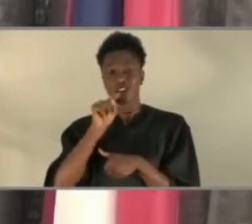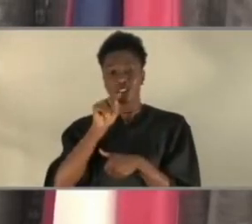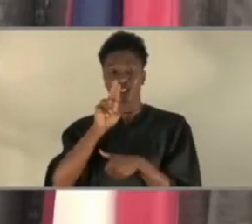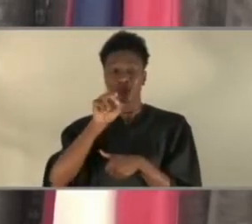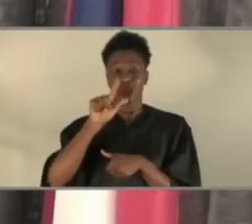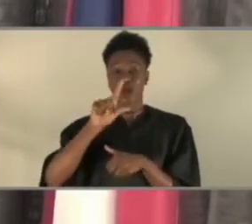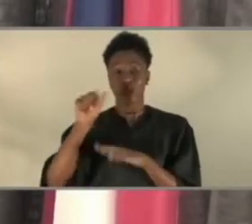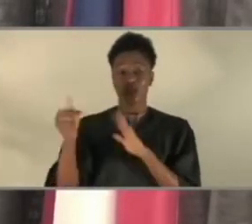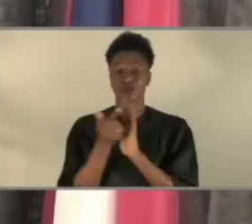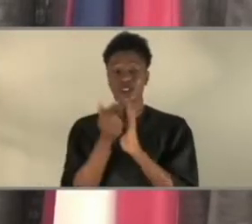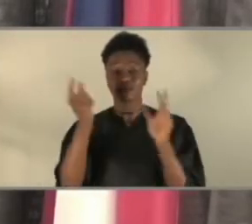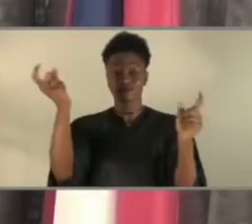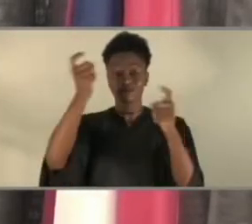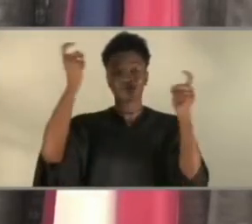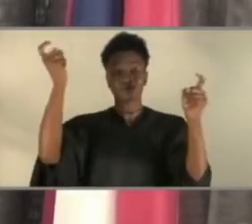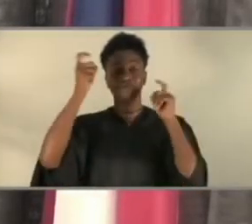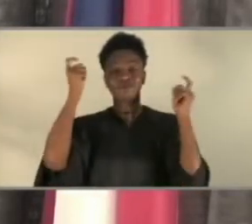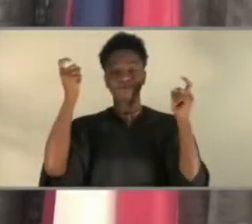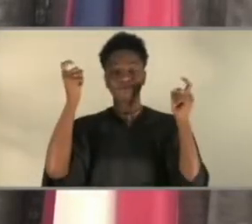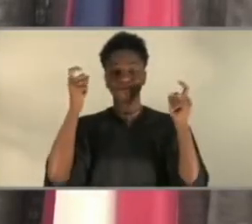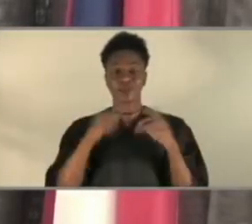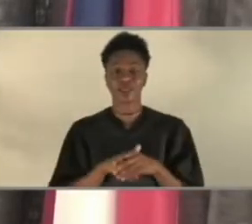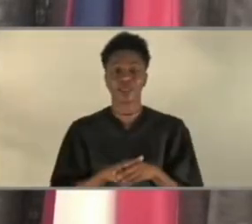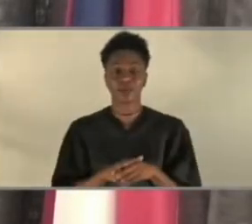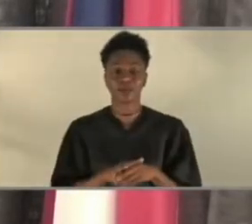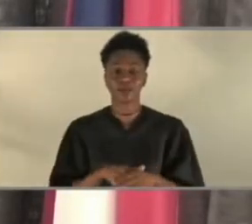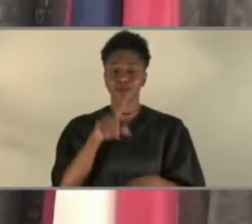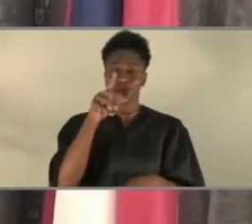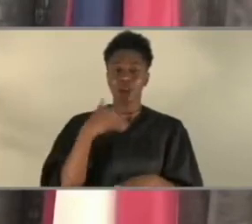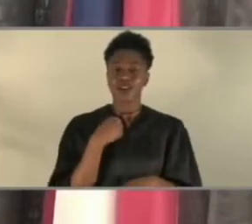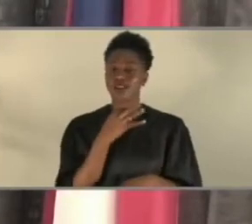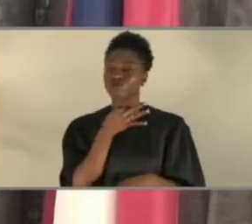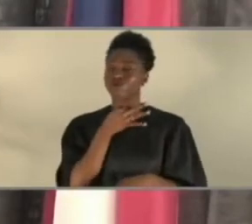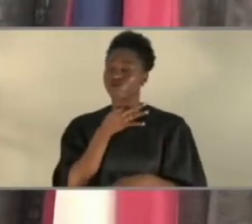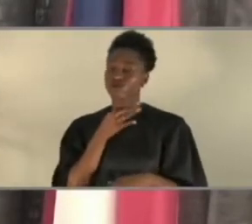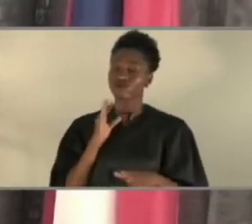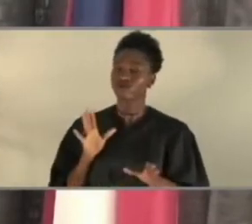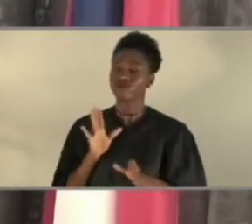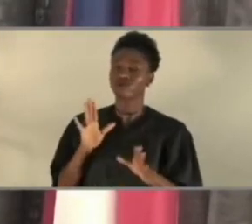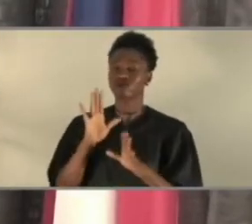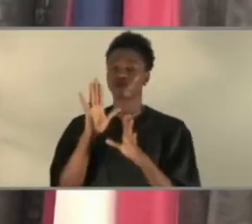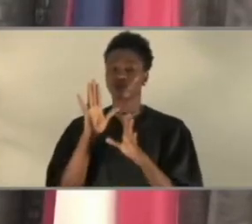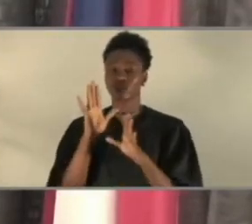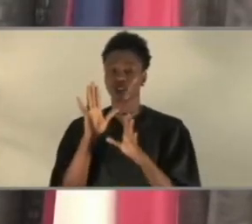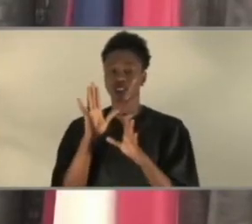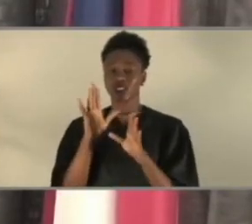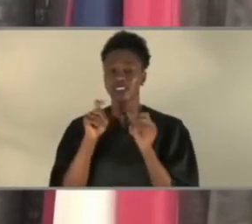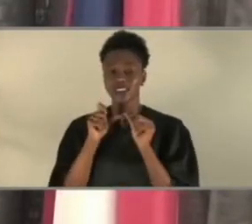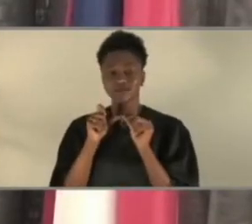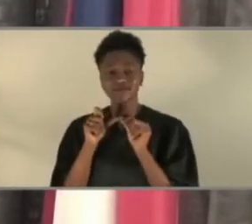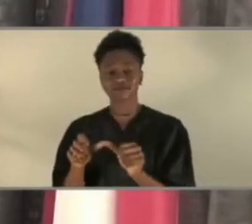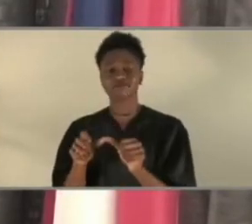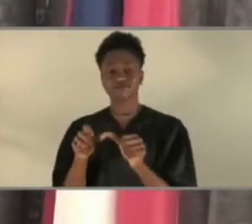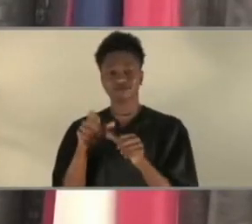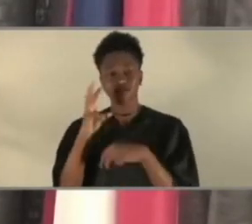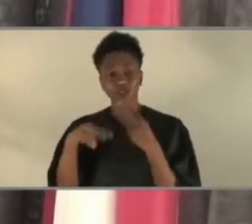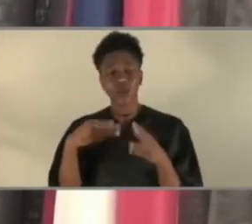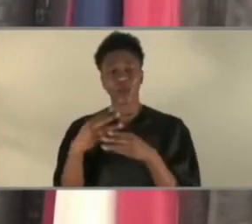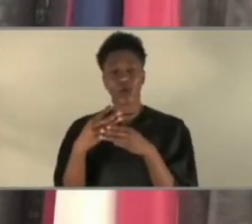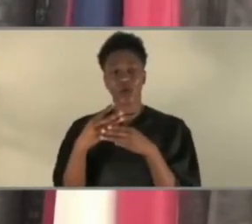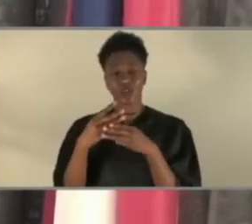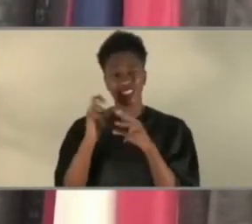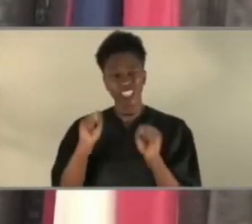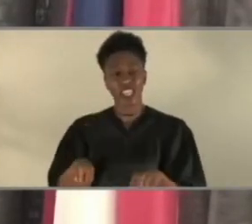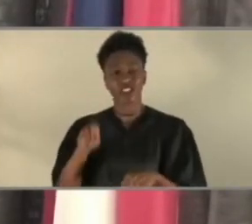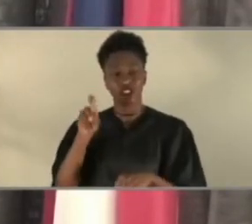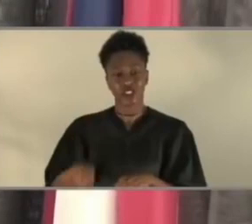ceremonies. You have the optimism and the courage to insist that the world can and should be